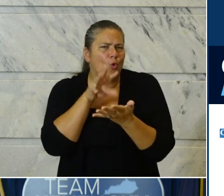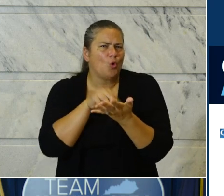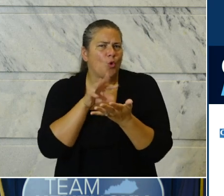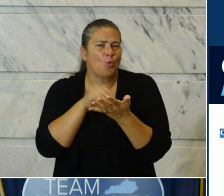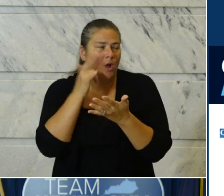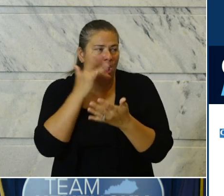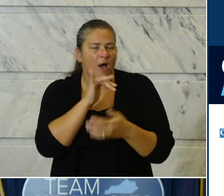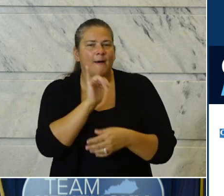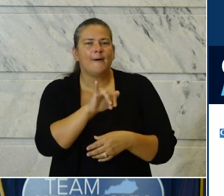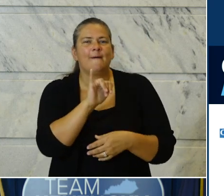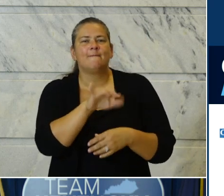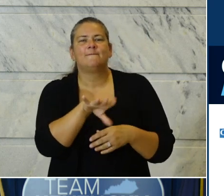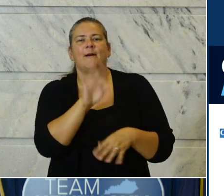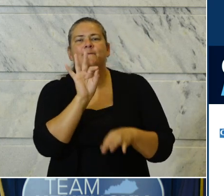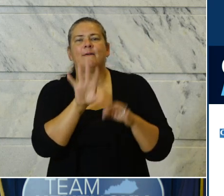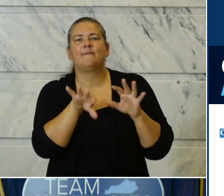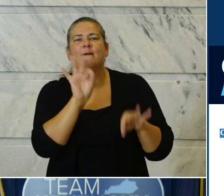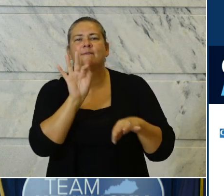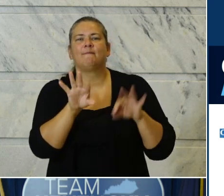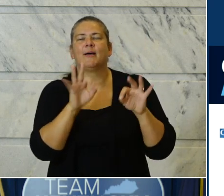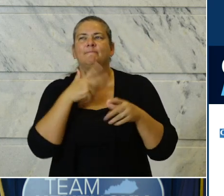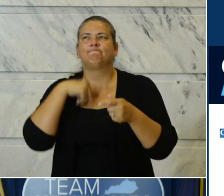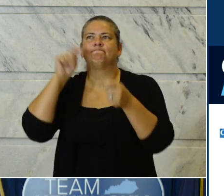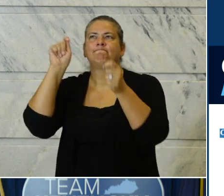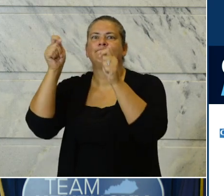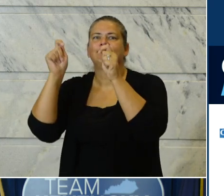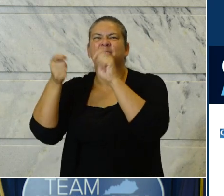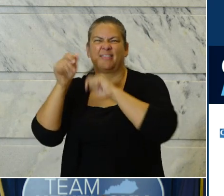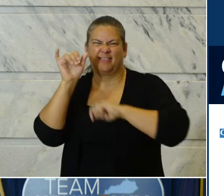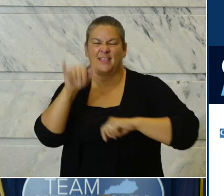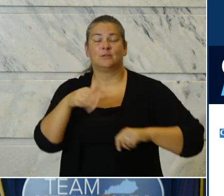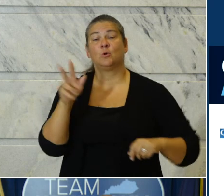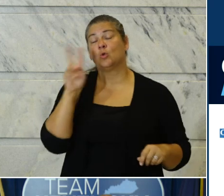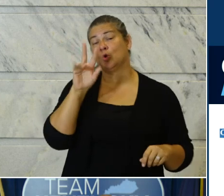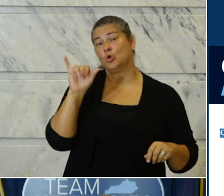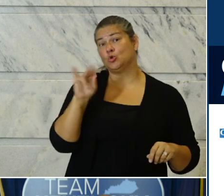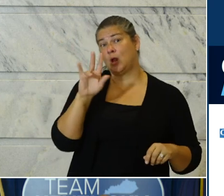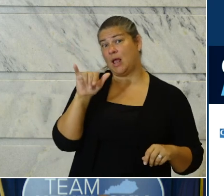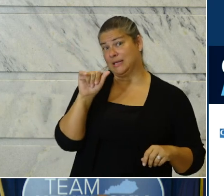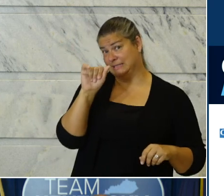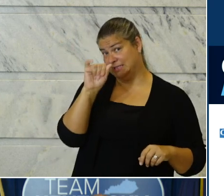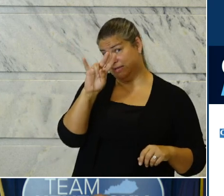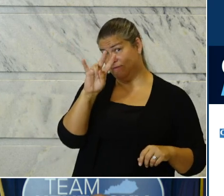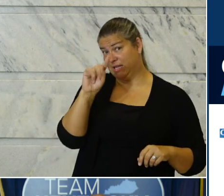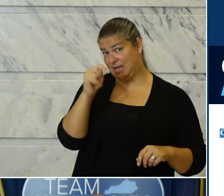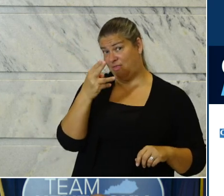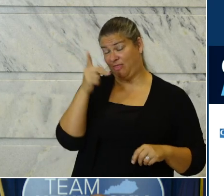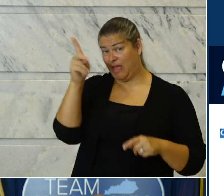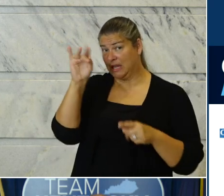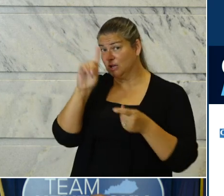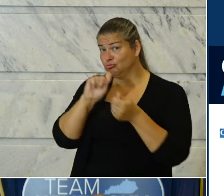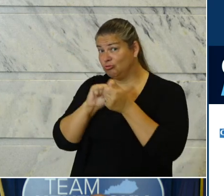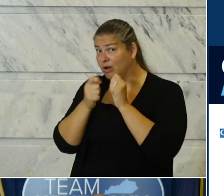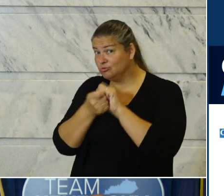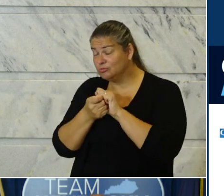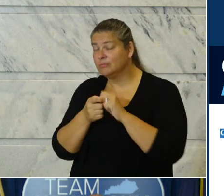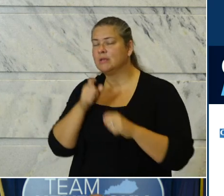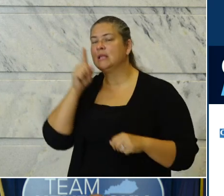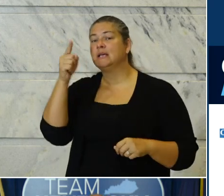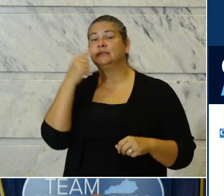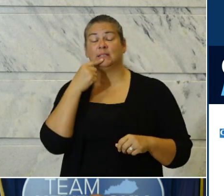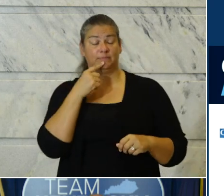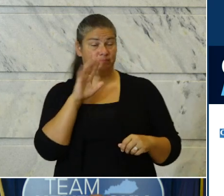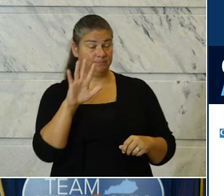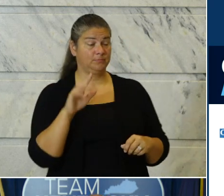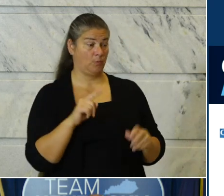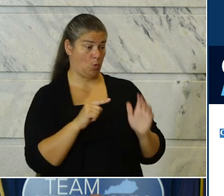hope. One thing I do want to point out on July 17th, at that time when they changed it, once you have become infected,